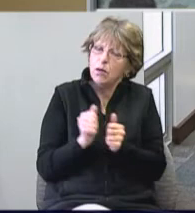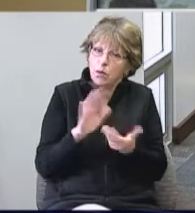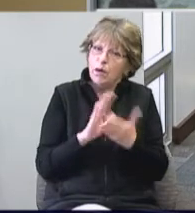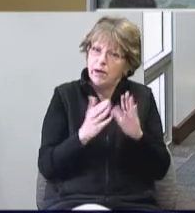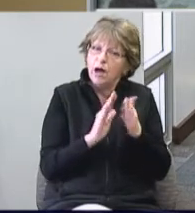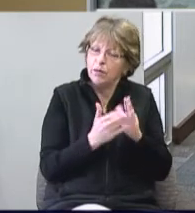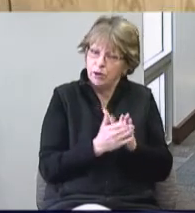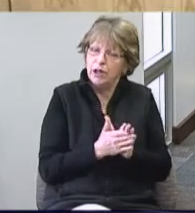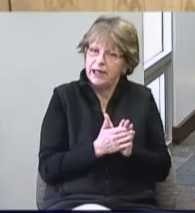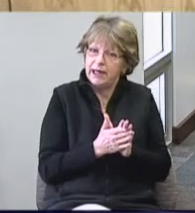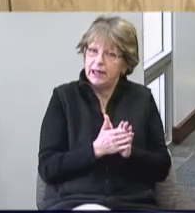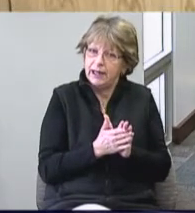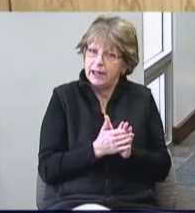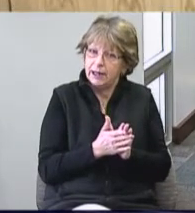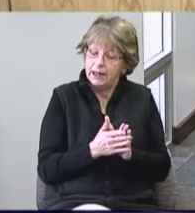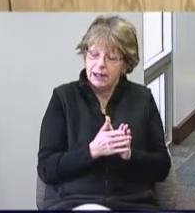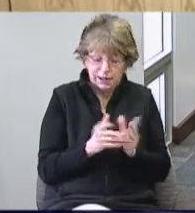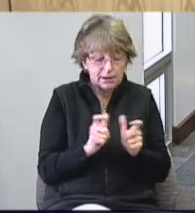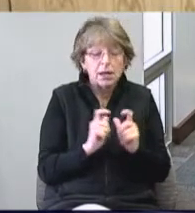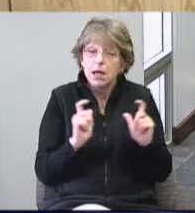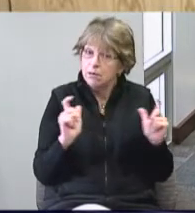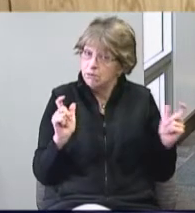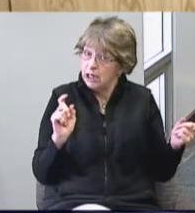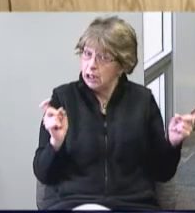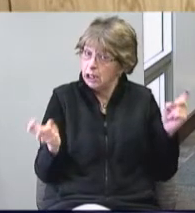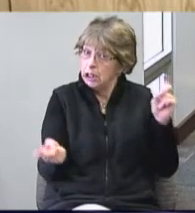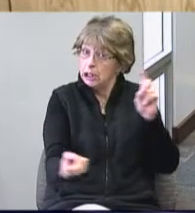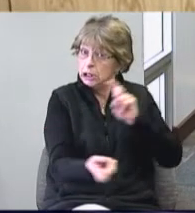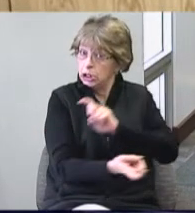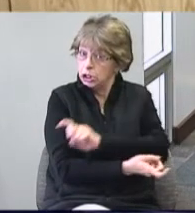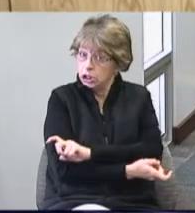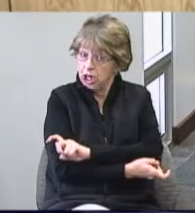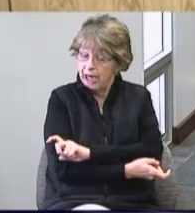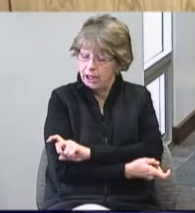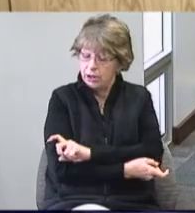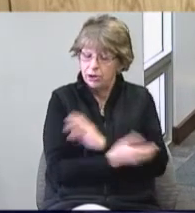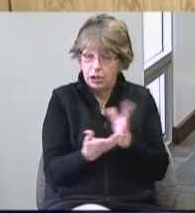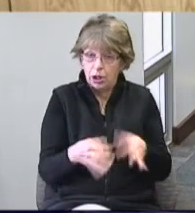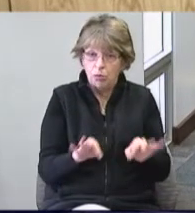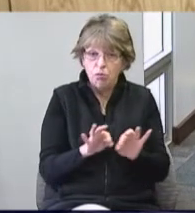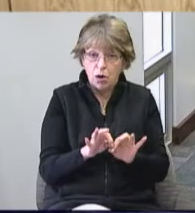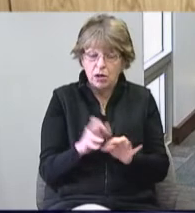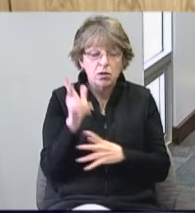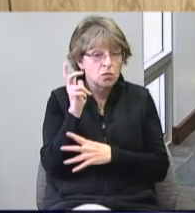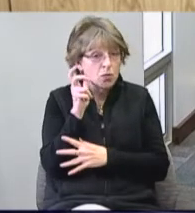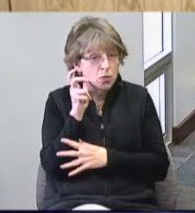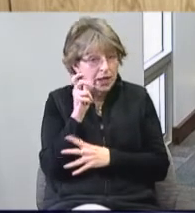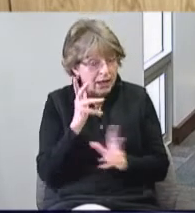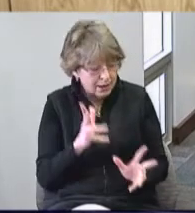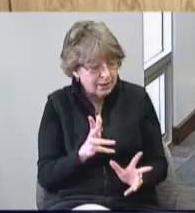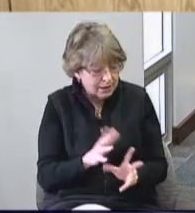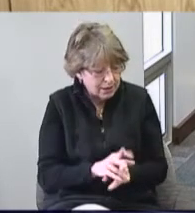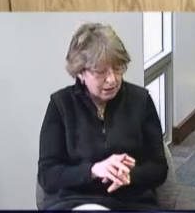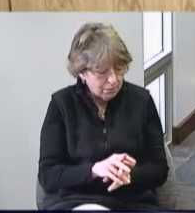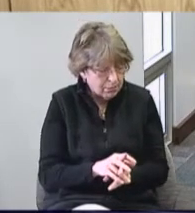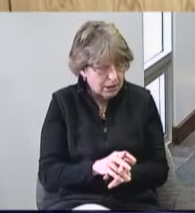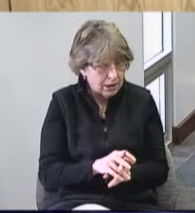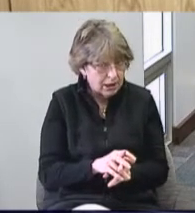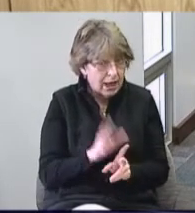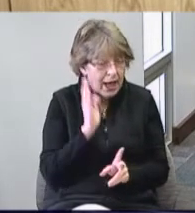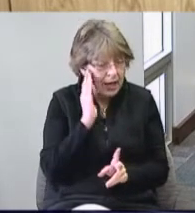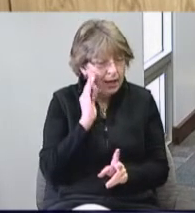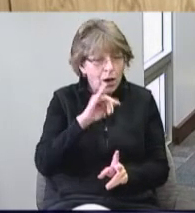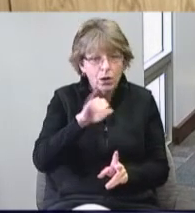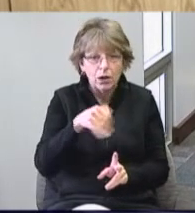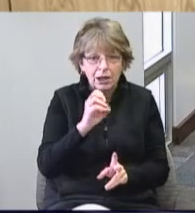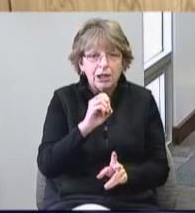is a major shift. Mhm. And it's important that we be good listeners. Yeah. And I know Jeff will do a great job of responding to those